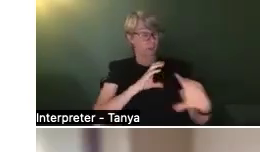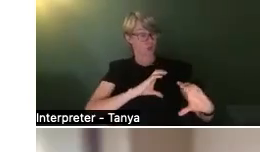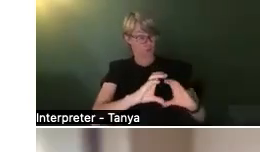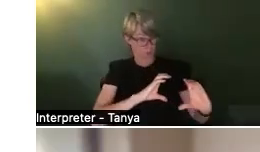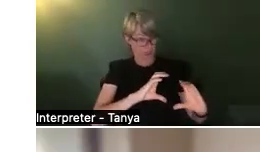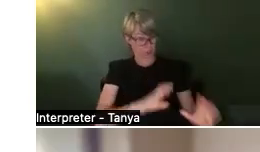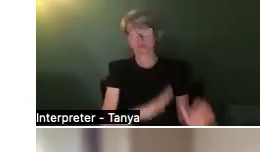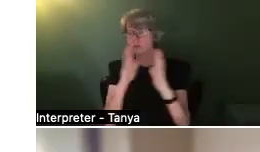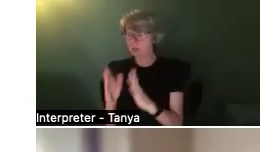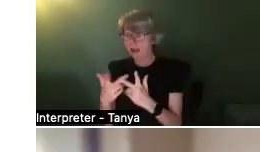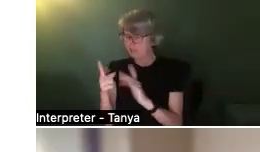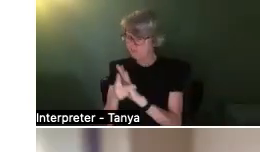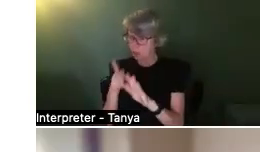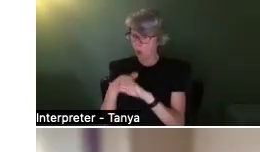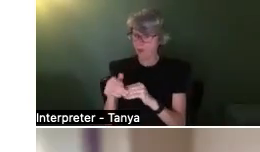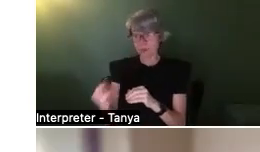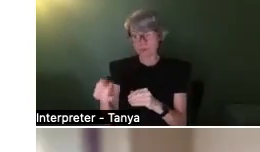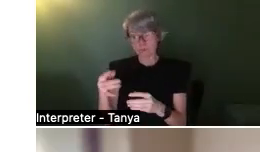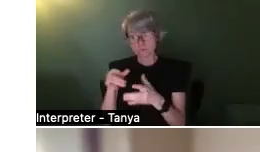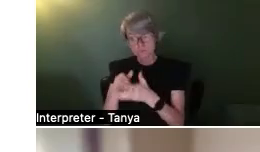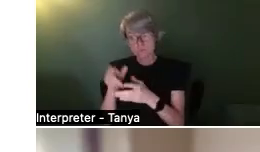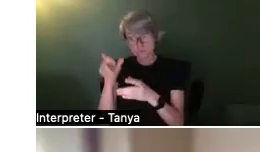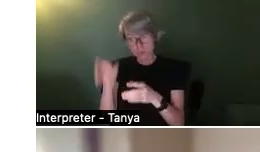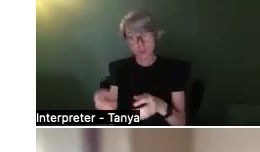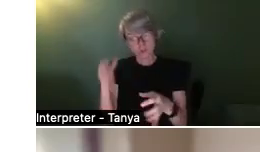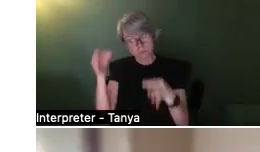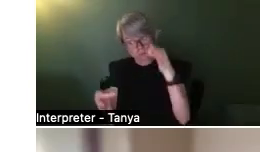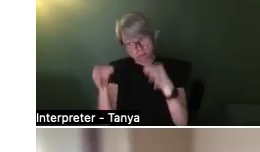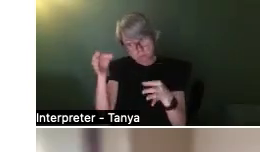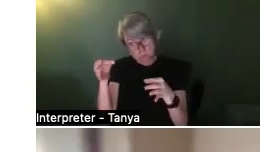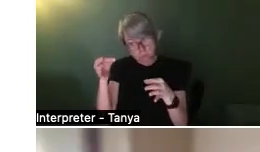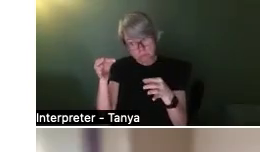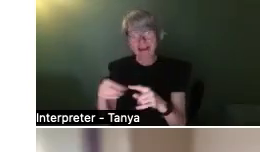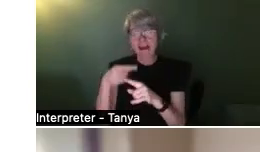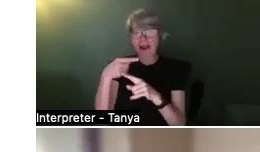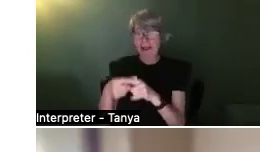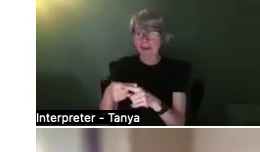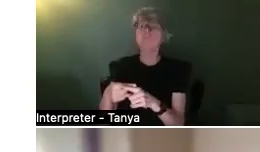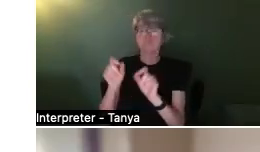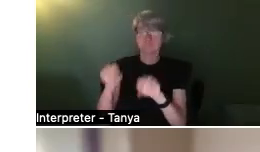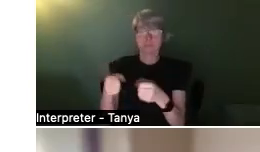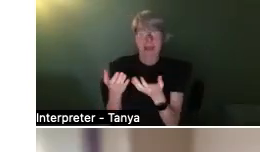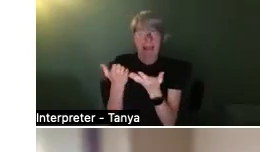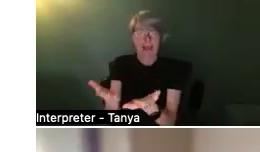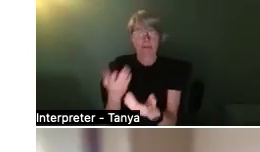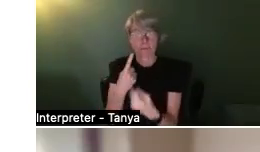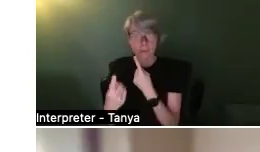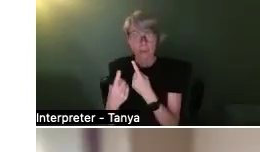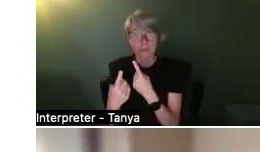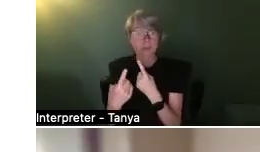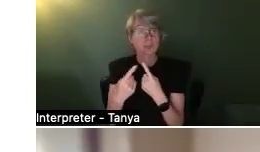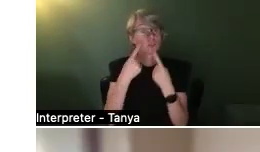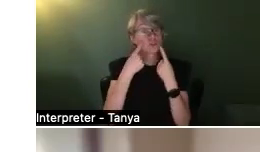and consent. The films start by showing poor practice and then show ways that health workers can improve their